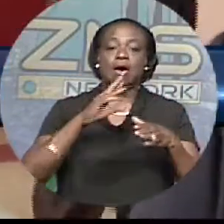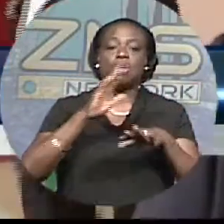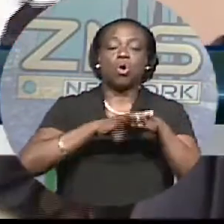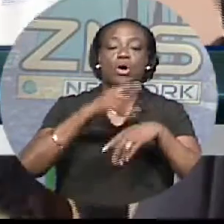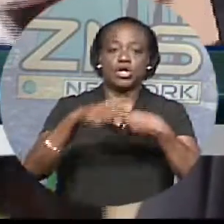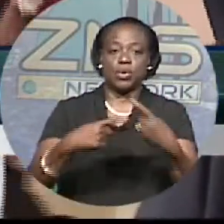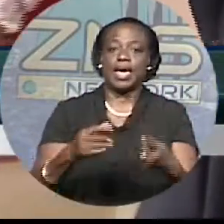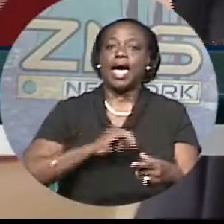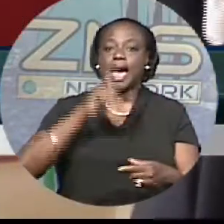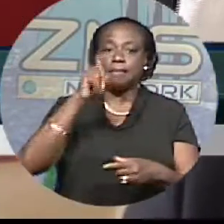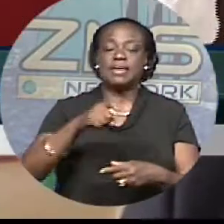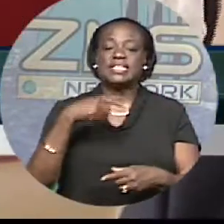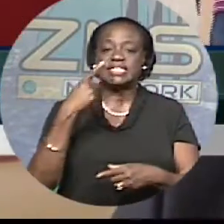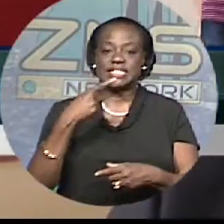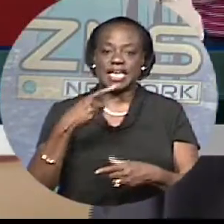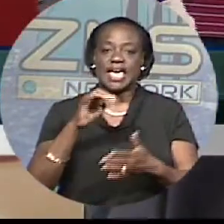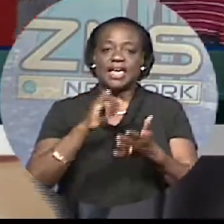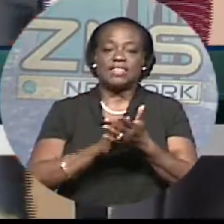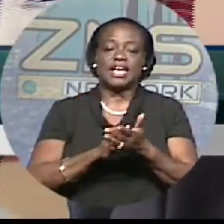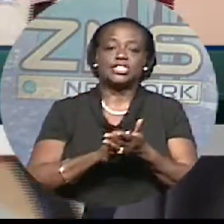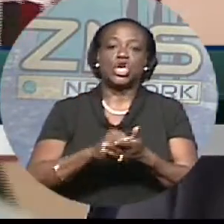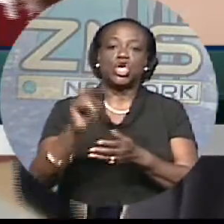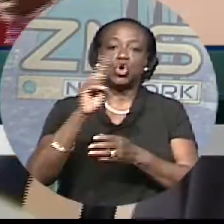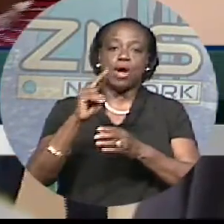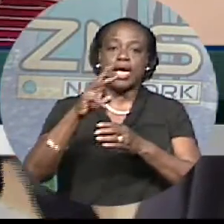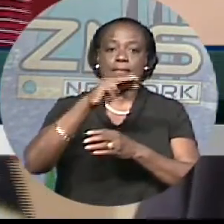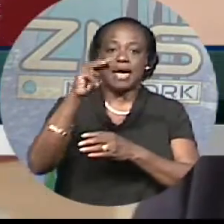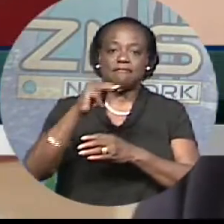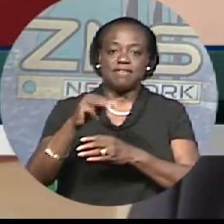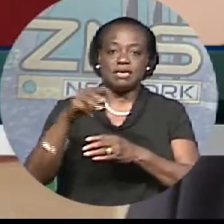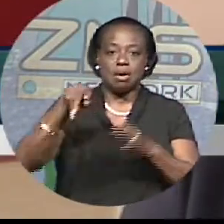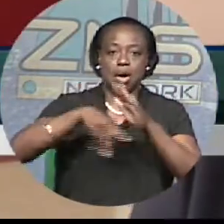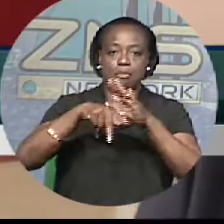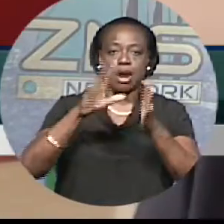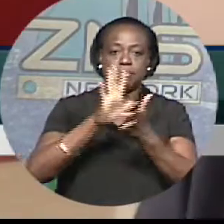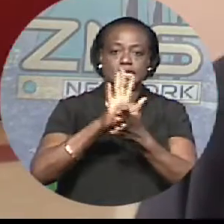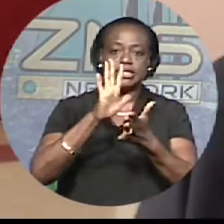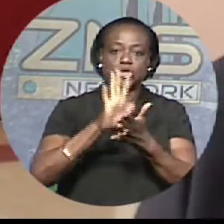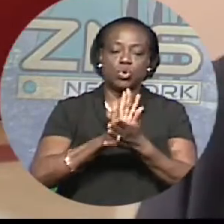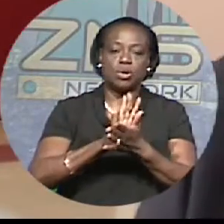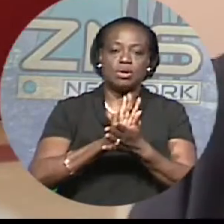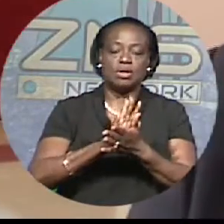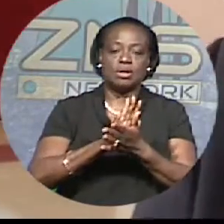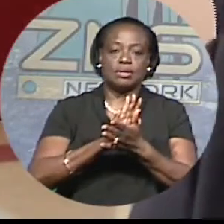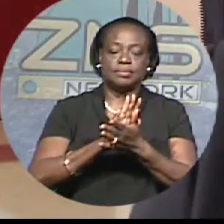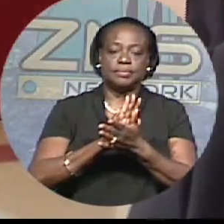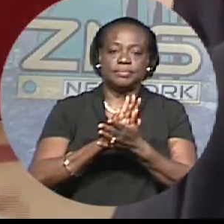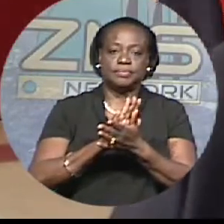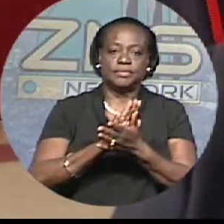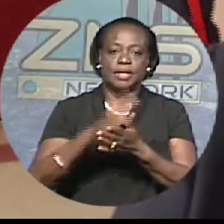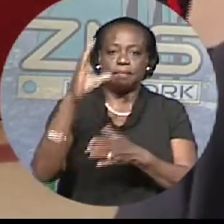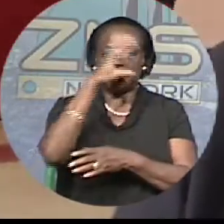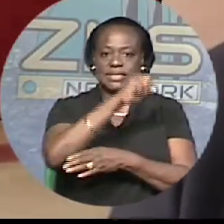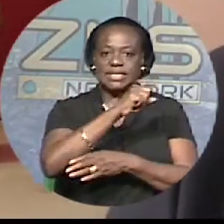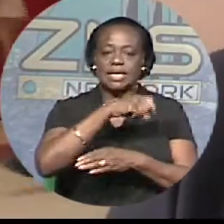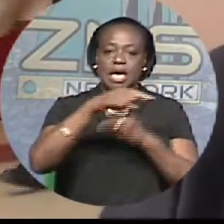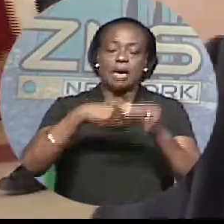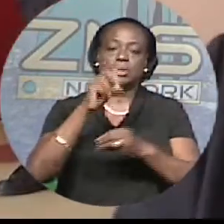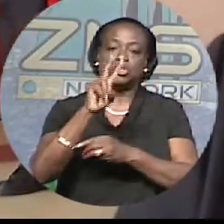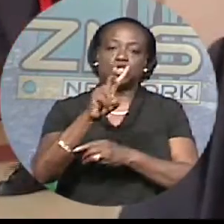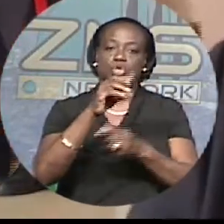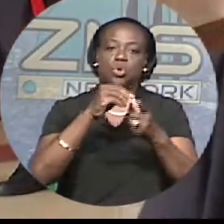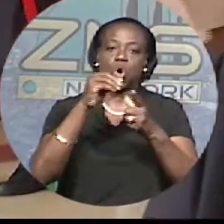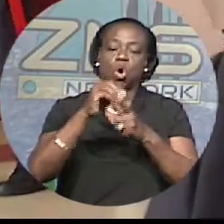must say thus far, I know that Uriah McPhee Primary School, they're looking for, they are missing about 2 or